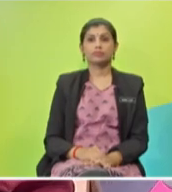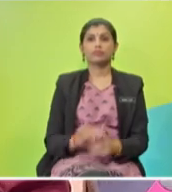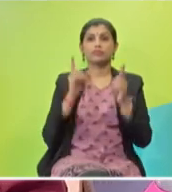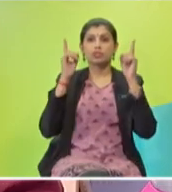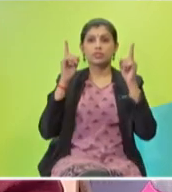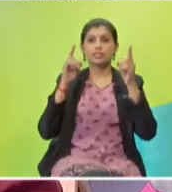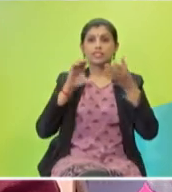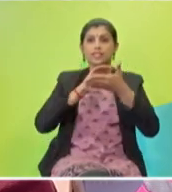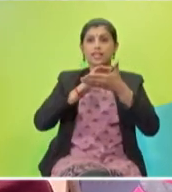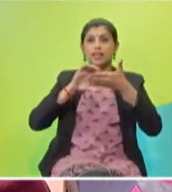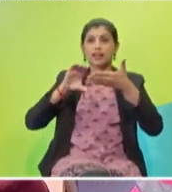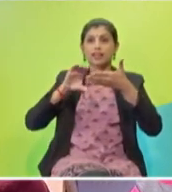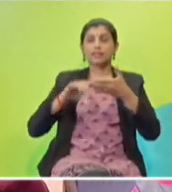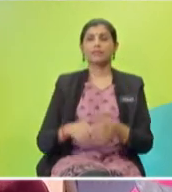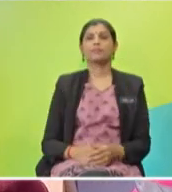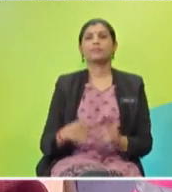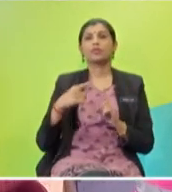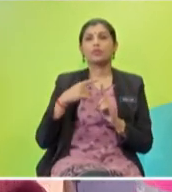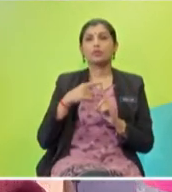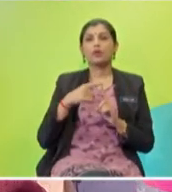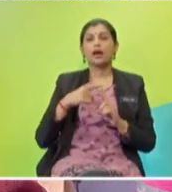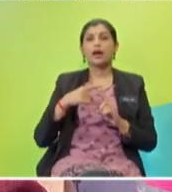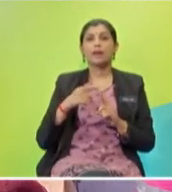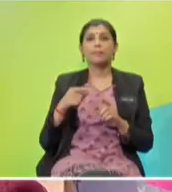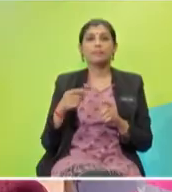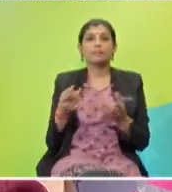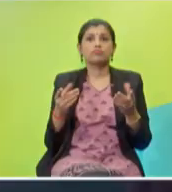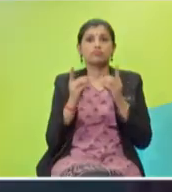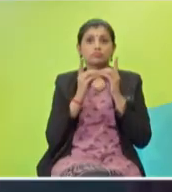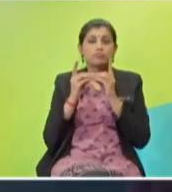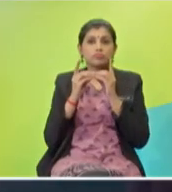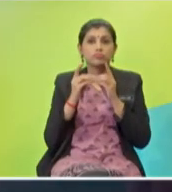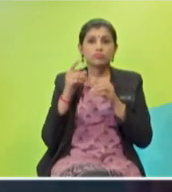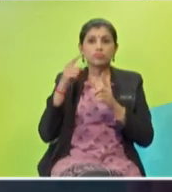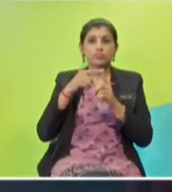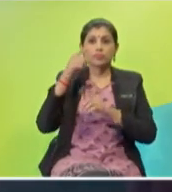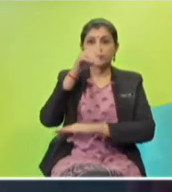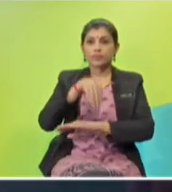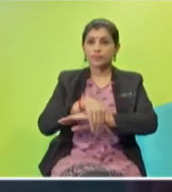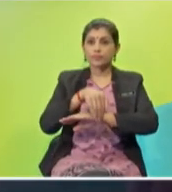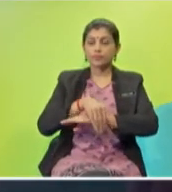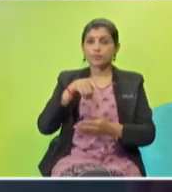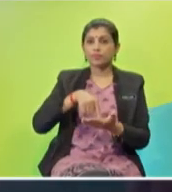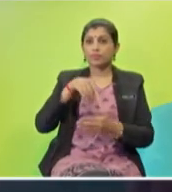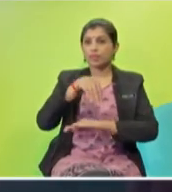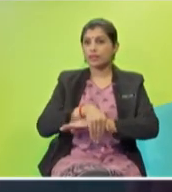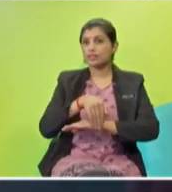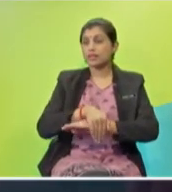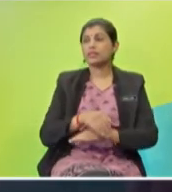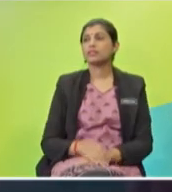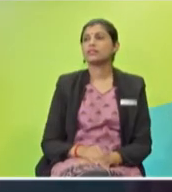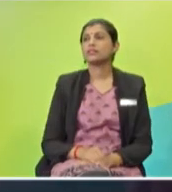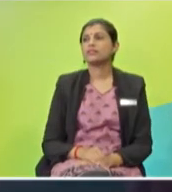card to a party tonight. Tonight? Yes. Oh, my. Yep. What did it say? Okay, it says